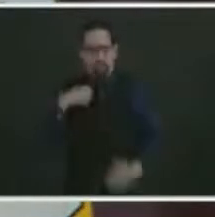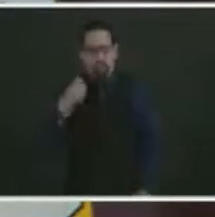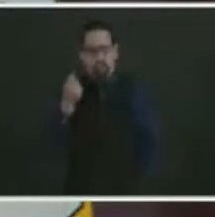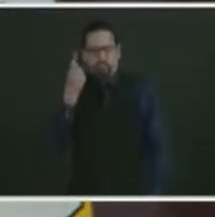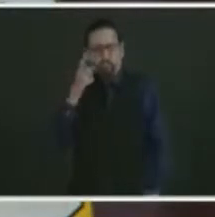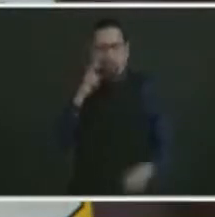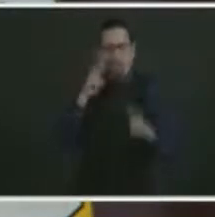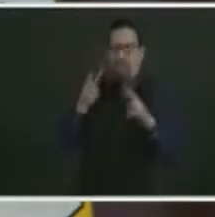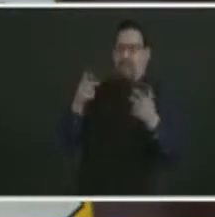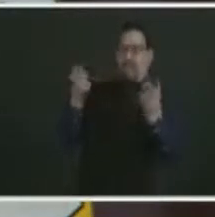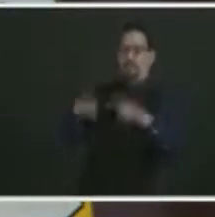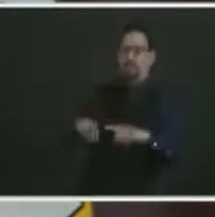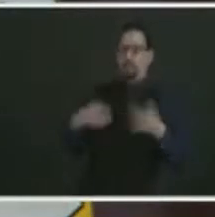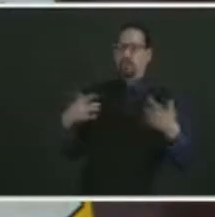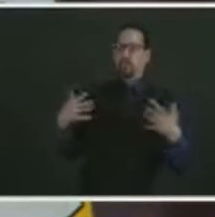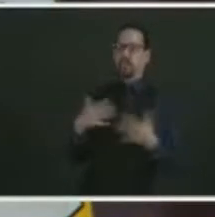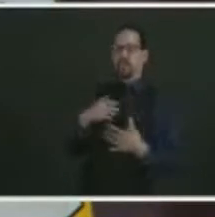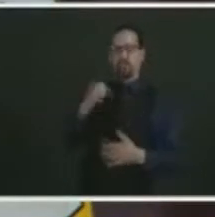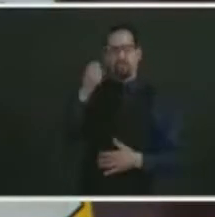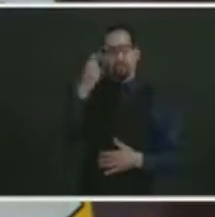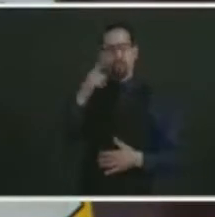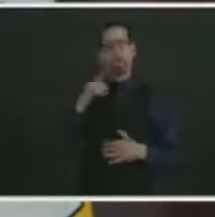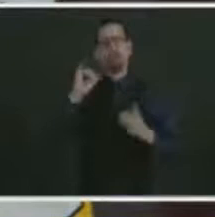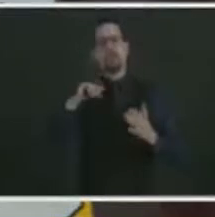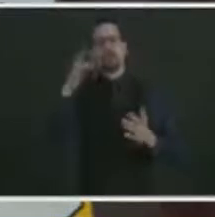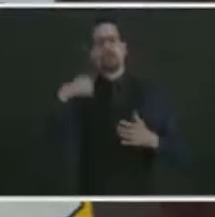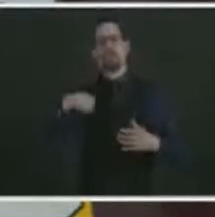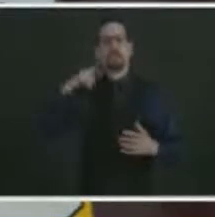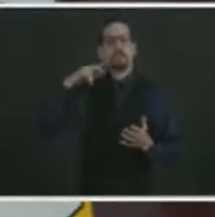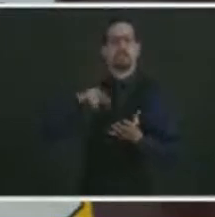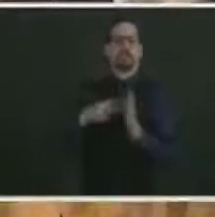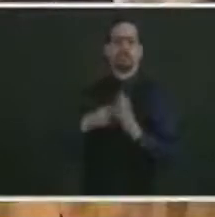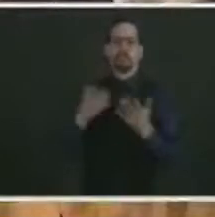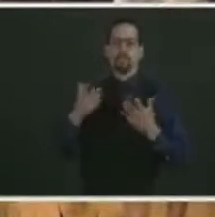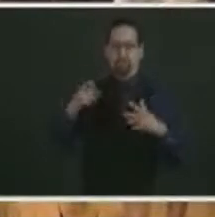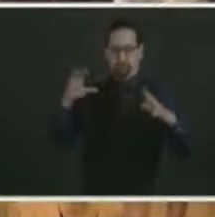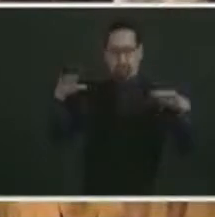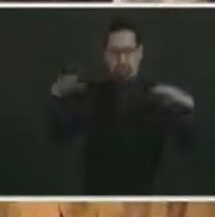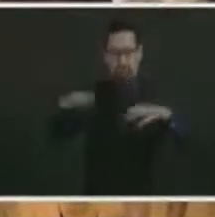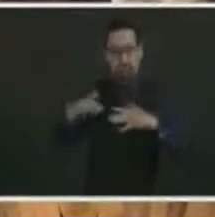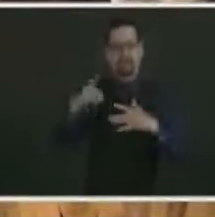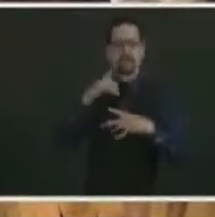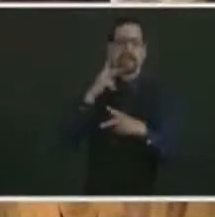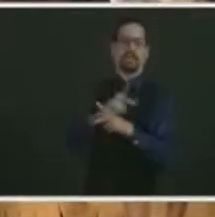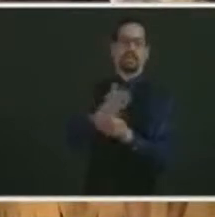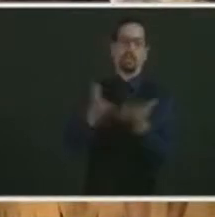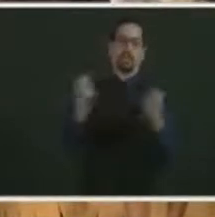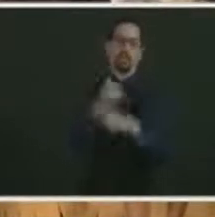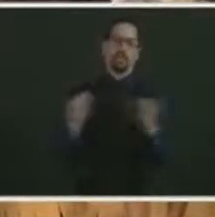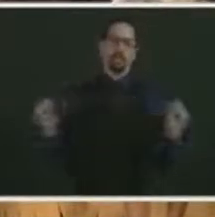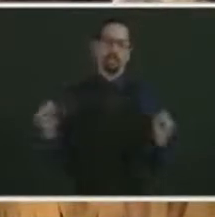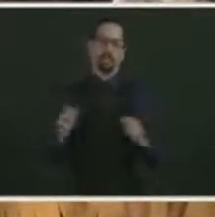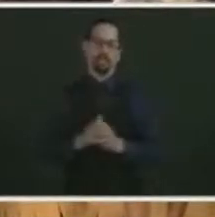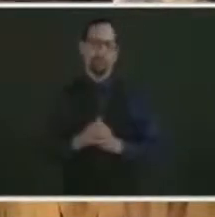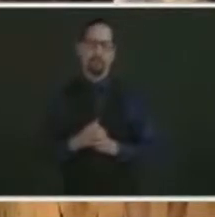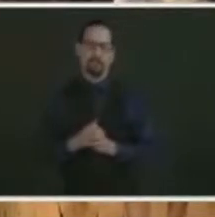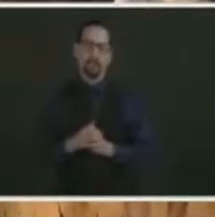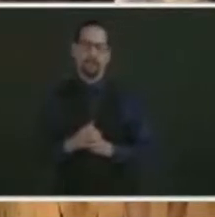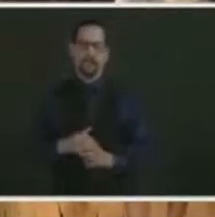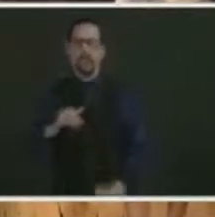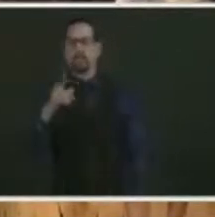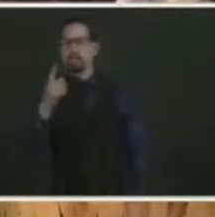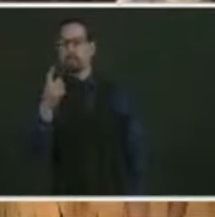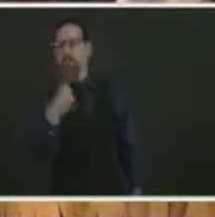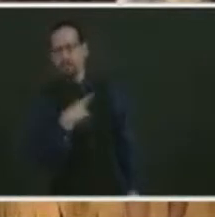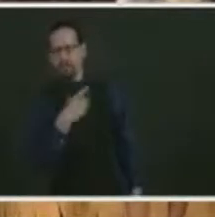valid, but it's designed to keep you safe, and it will keep you safe. You mentioned the big protest plan for this Friday, Black Lives